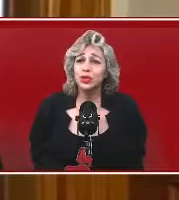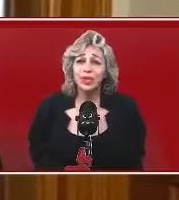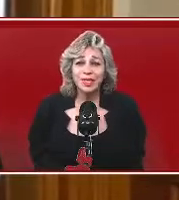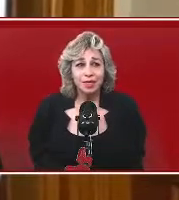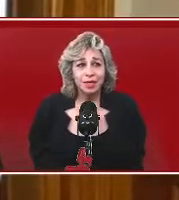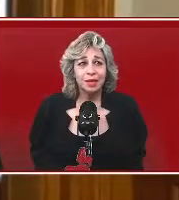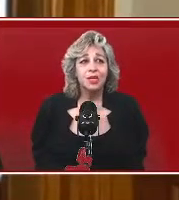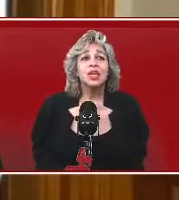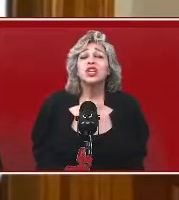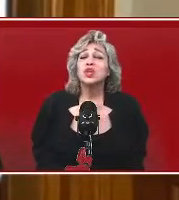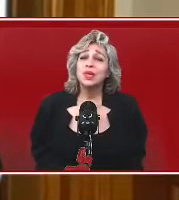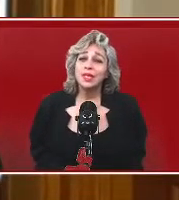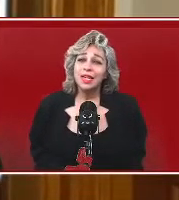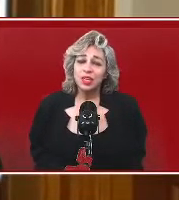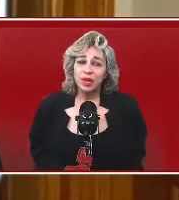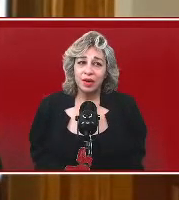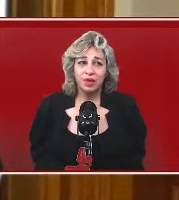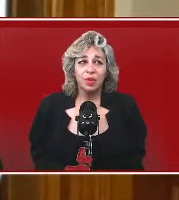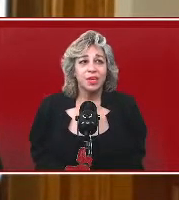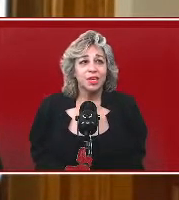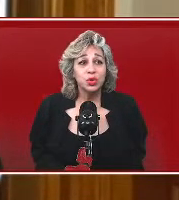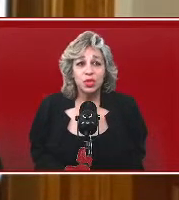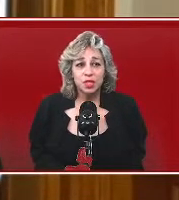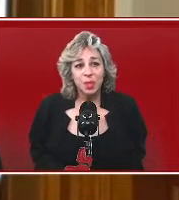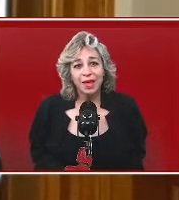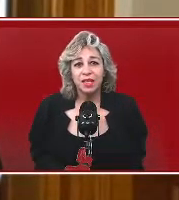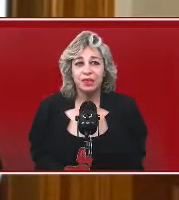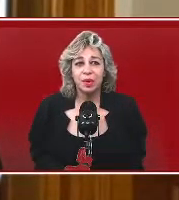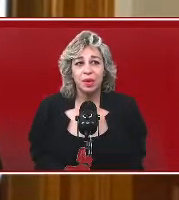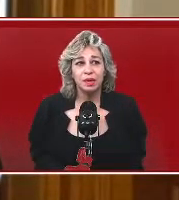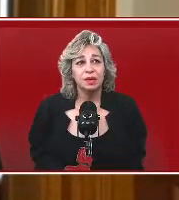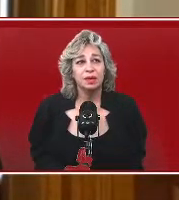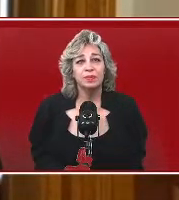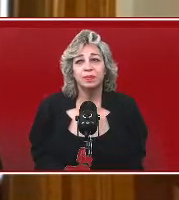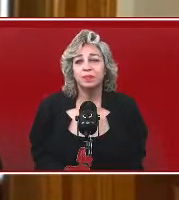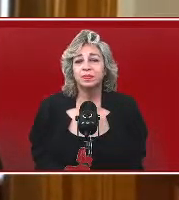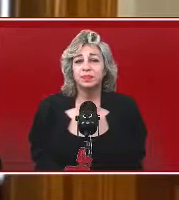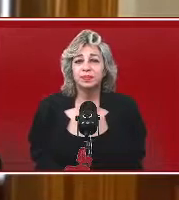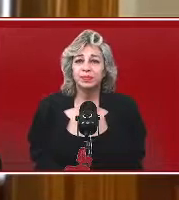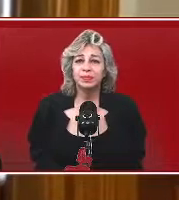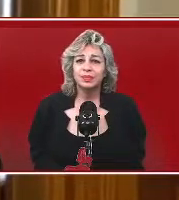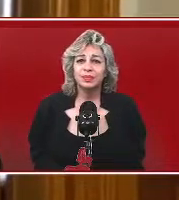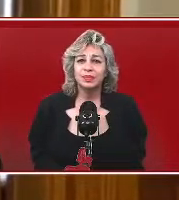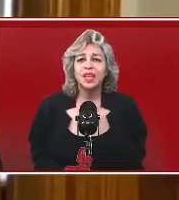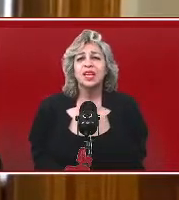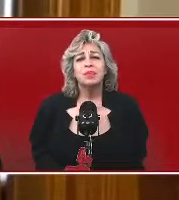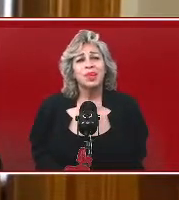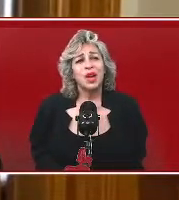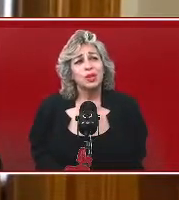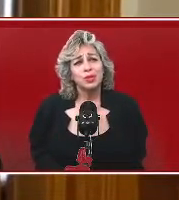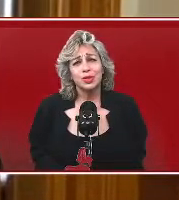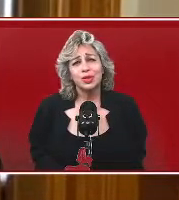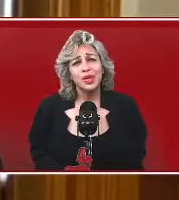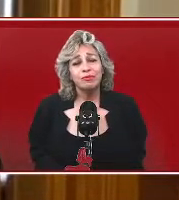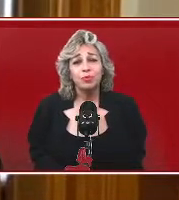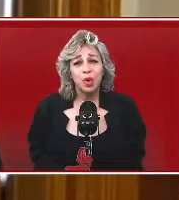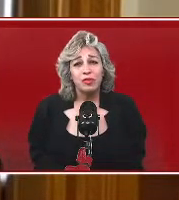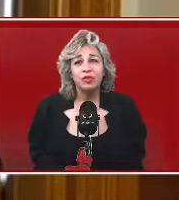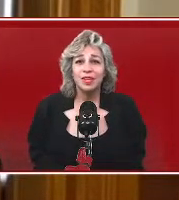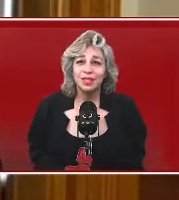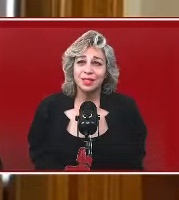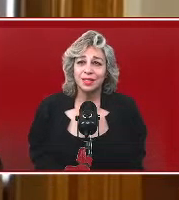todos, respetar a todos, to attend to everyone, to respect everyone, pero darle preferencia but also to